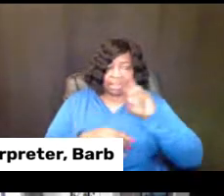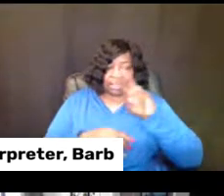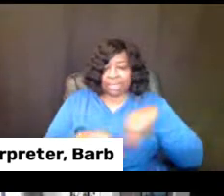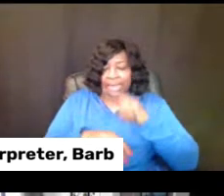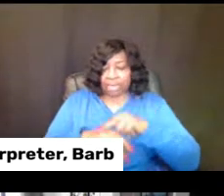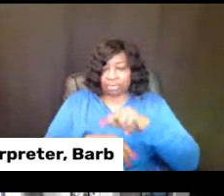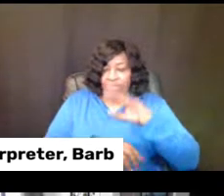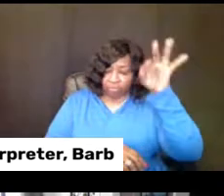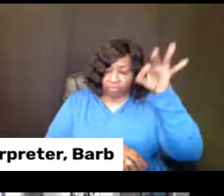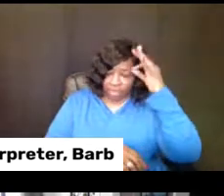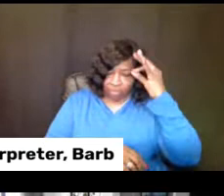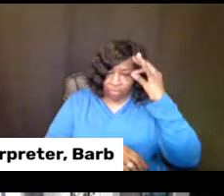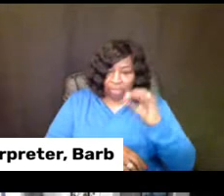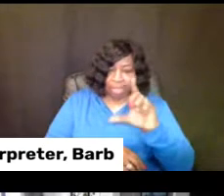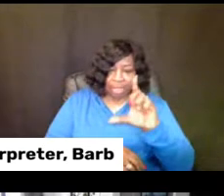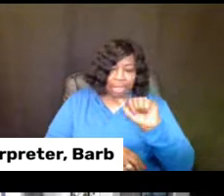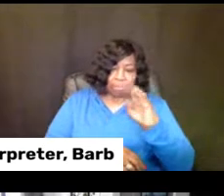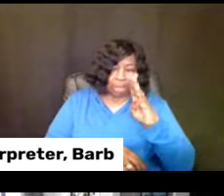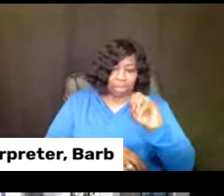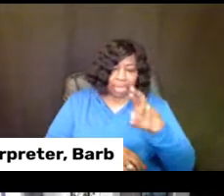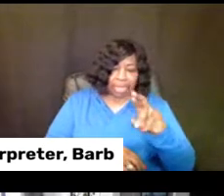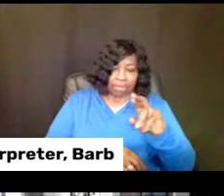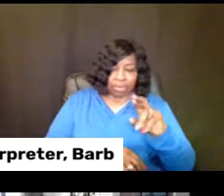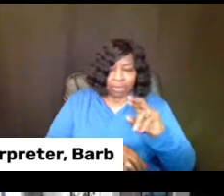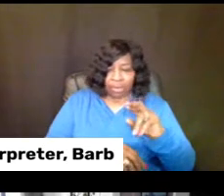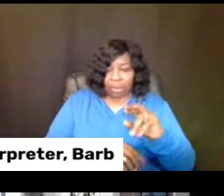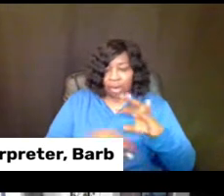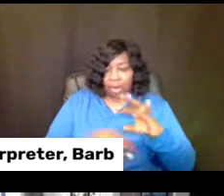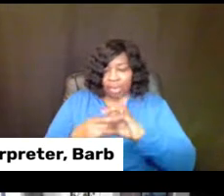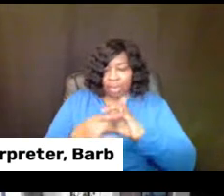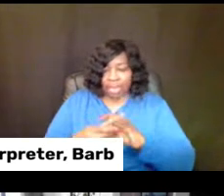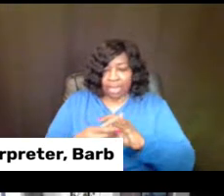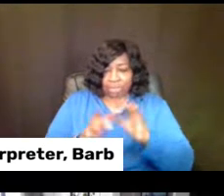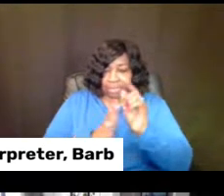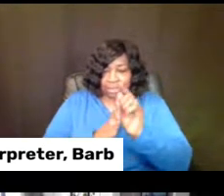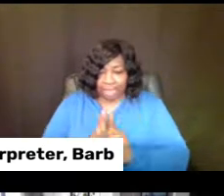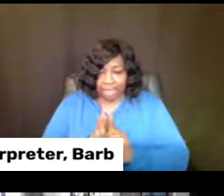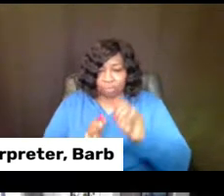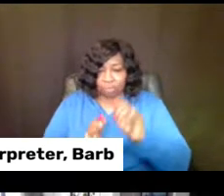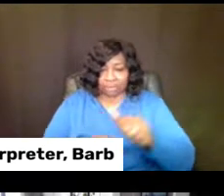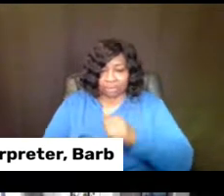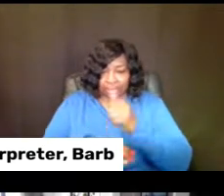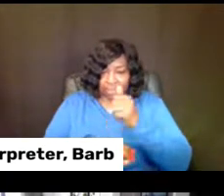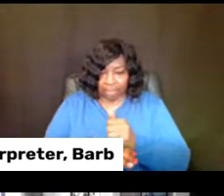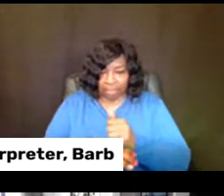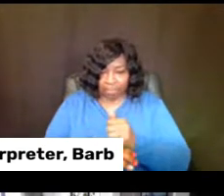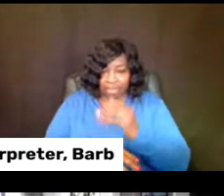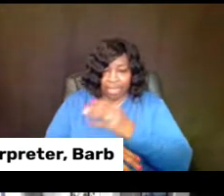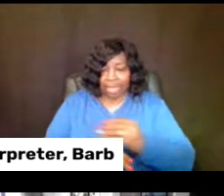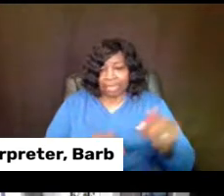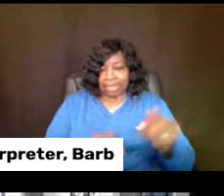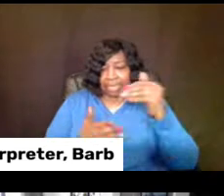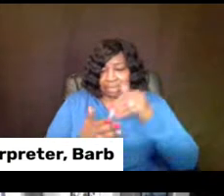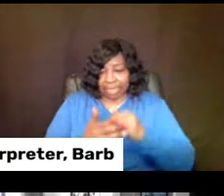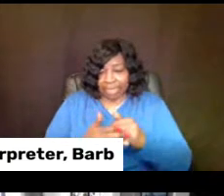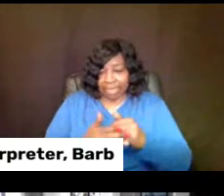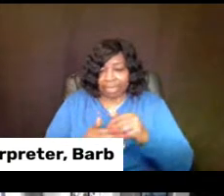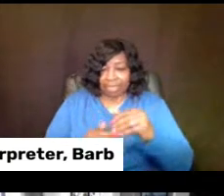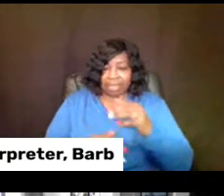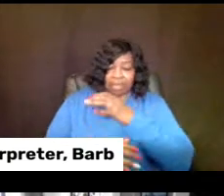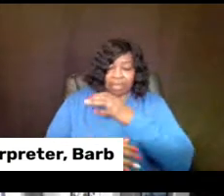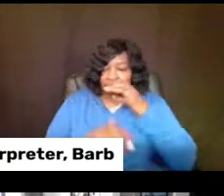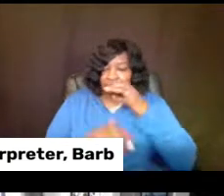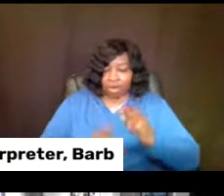Relations Act, which allows those kinds of workers to organize. Again, domestic workers and farm workers were excluded and continue